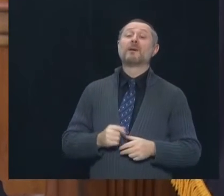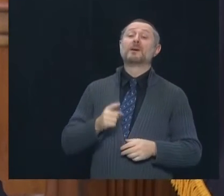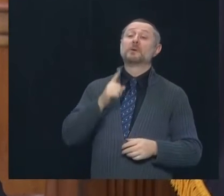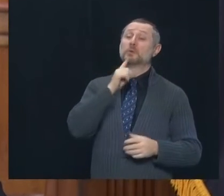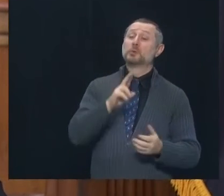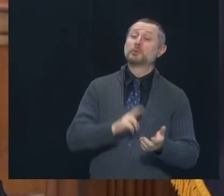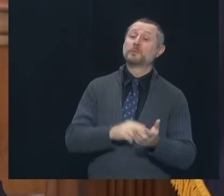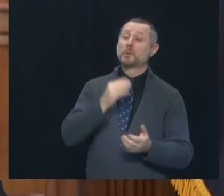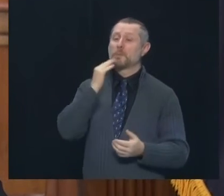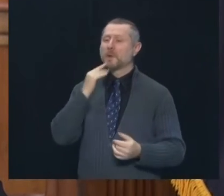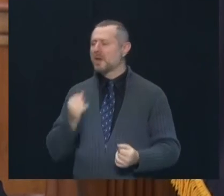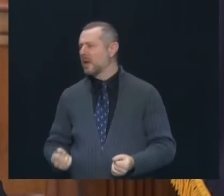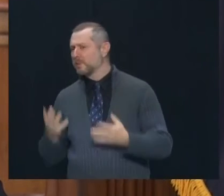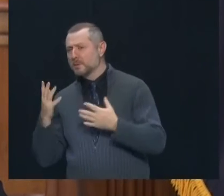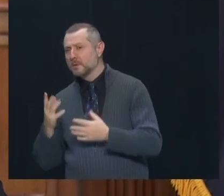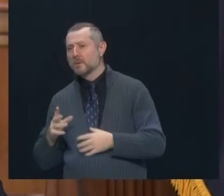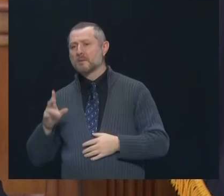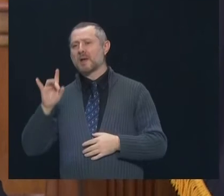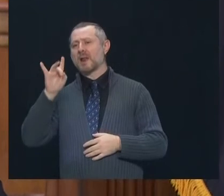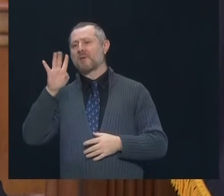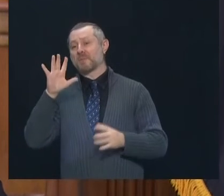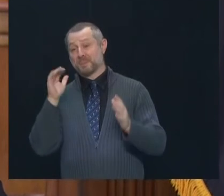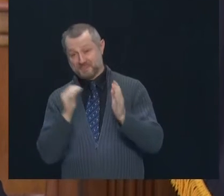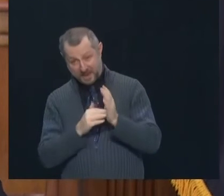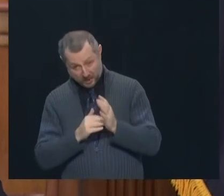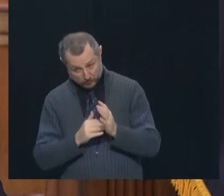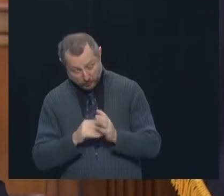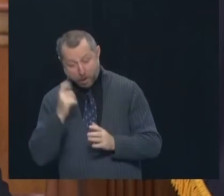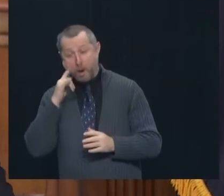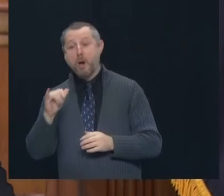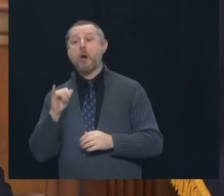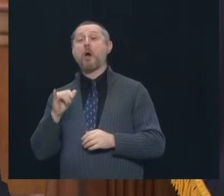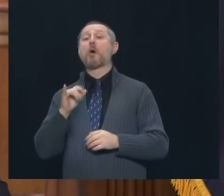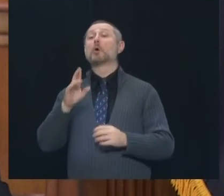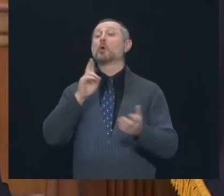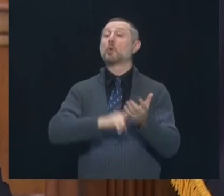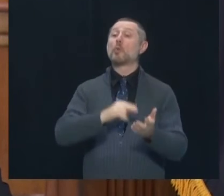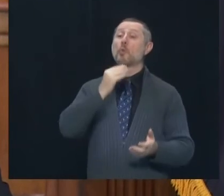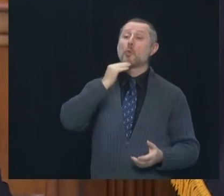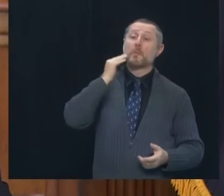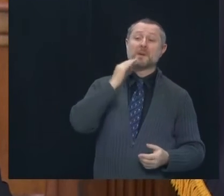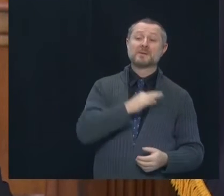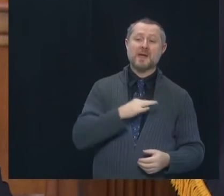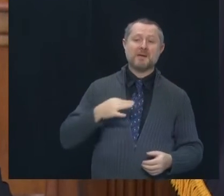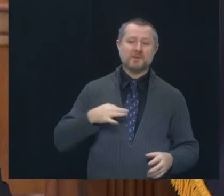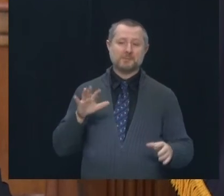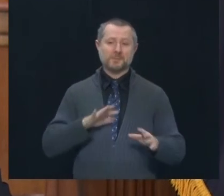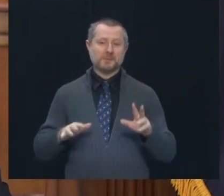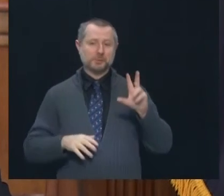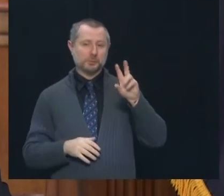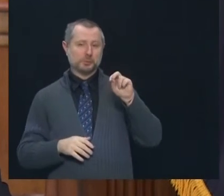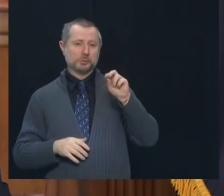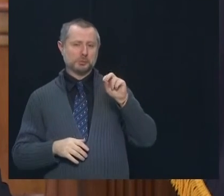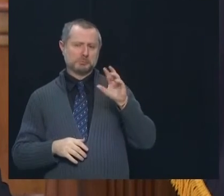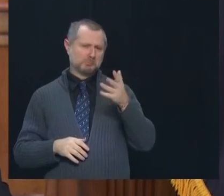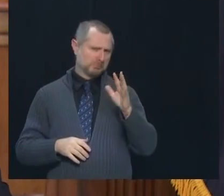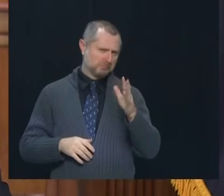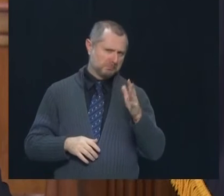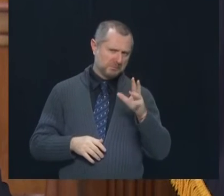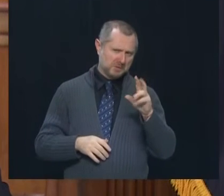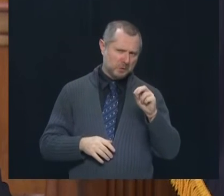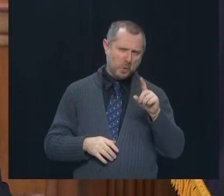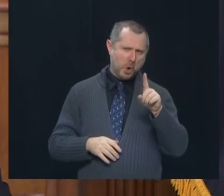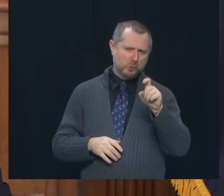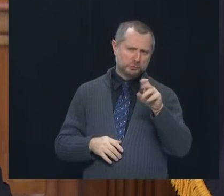many? 85,000. 85, and nursing home 130,000. staff, 130. So you have